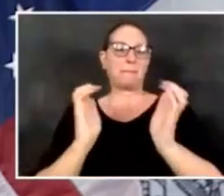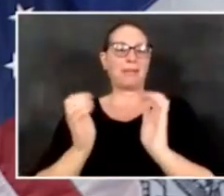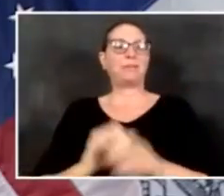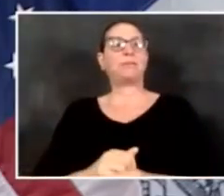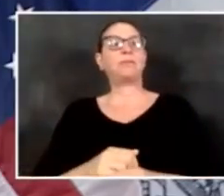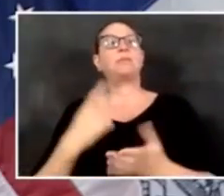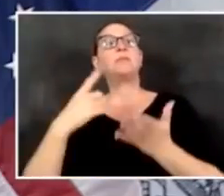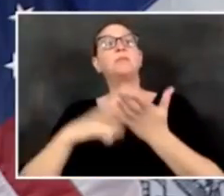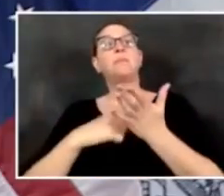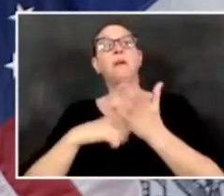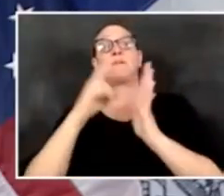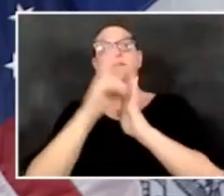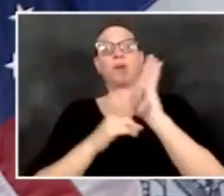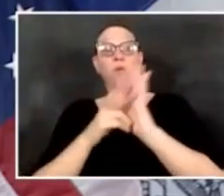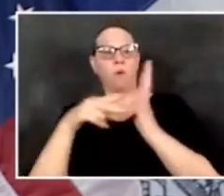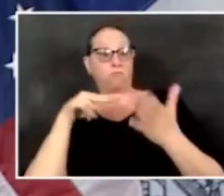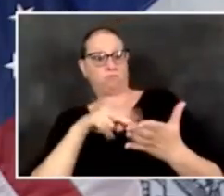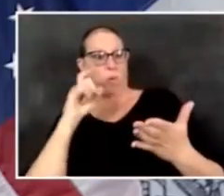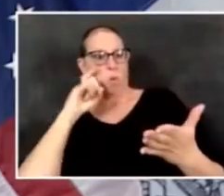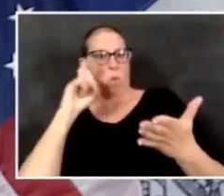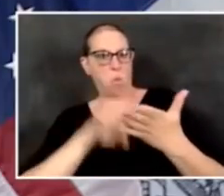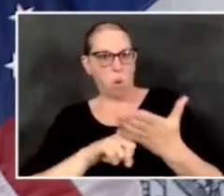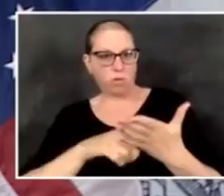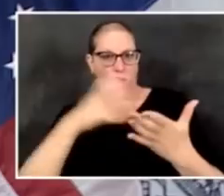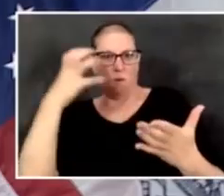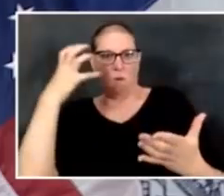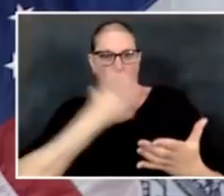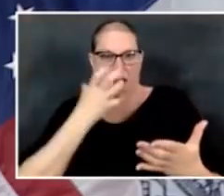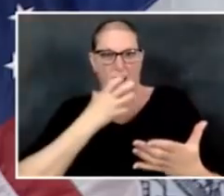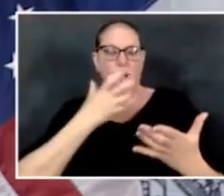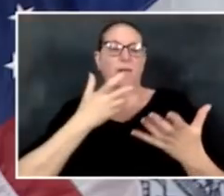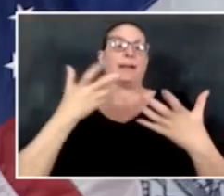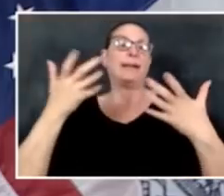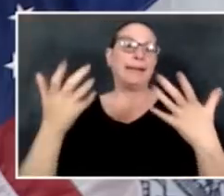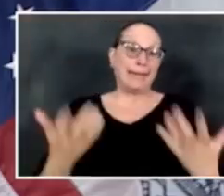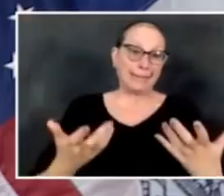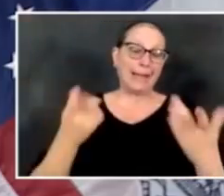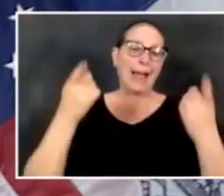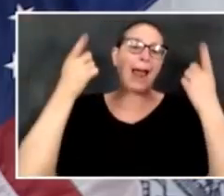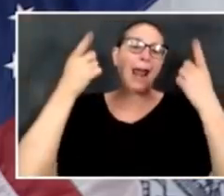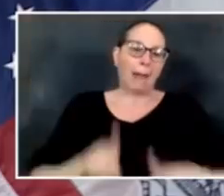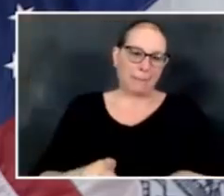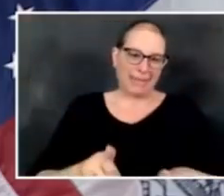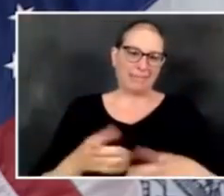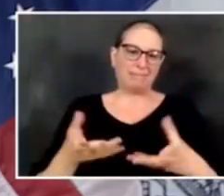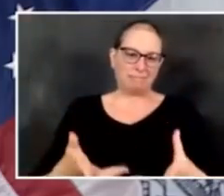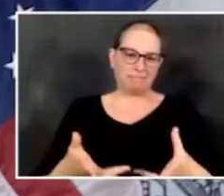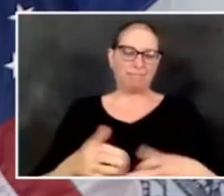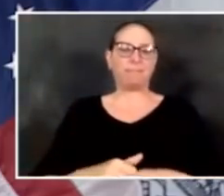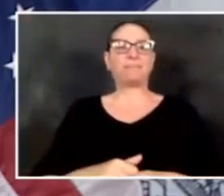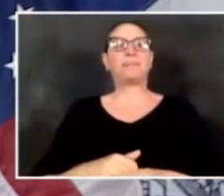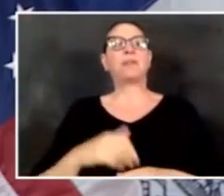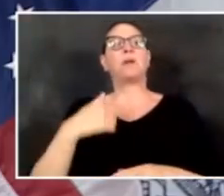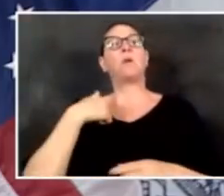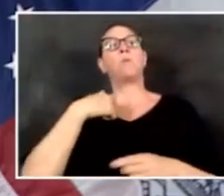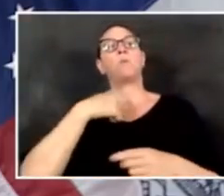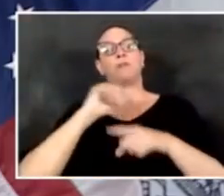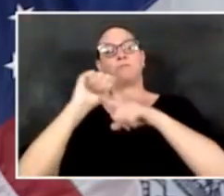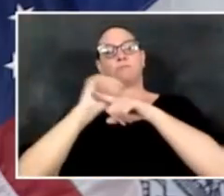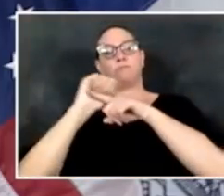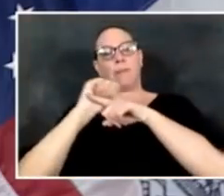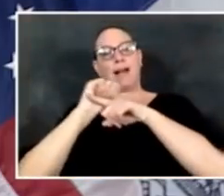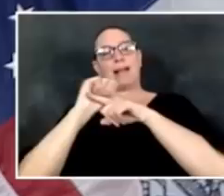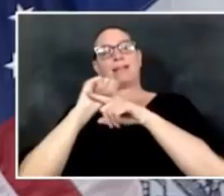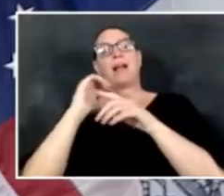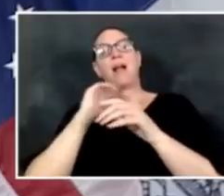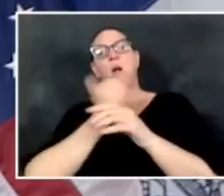that we train to. We train to avoid it. We train to take people into custody seeking compliance at all times, but